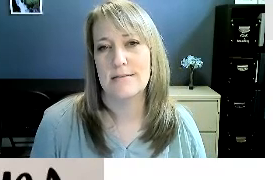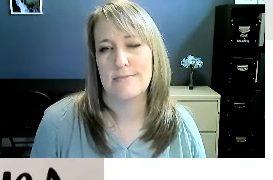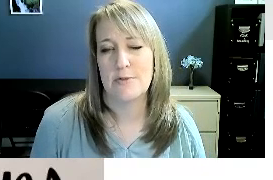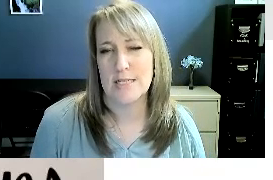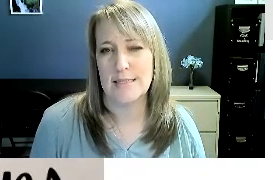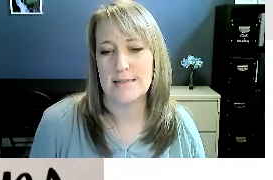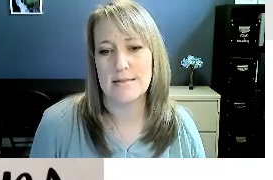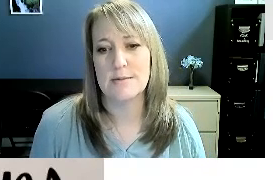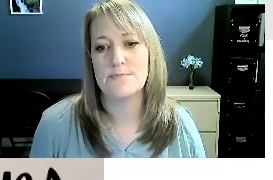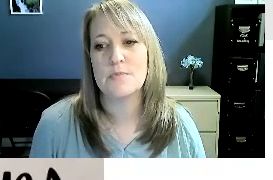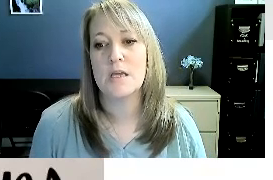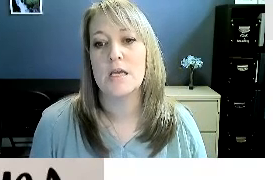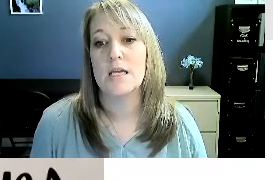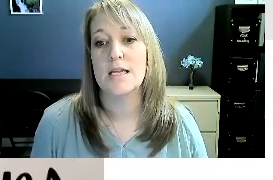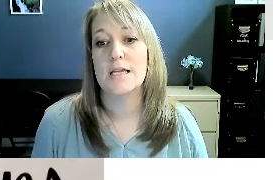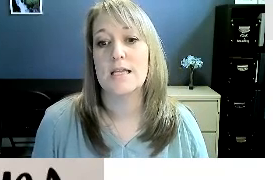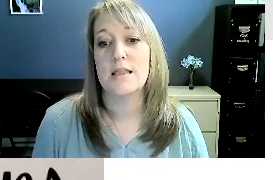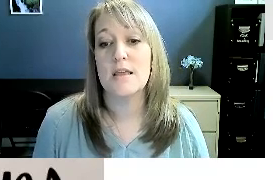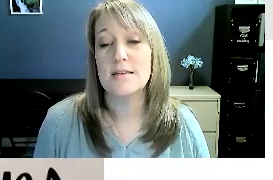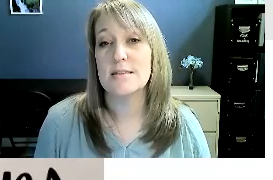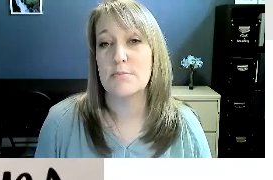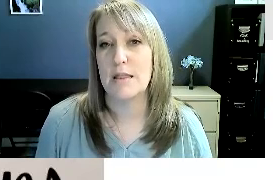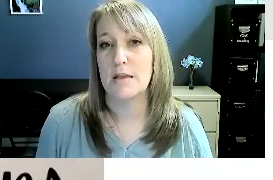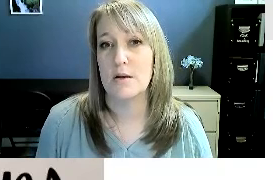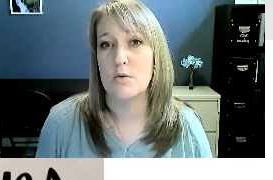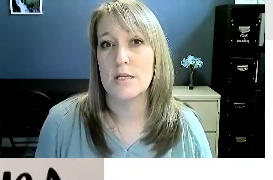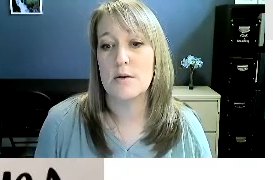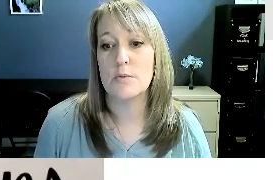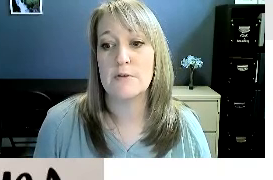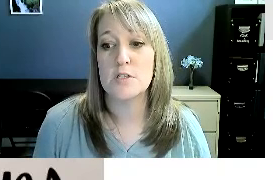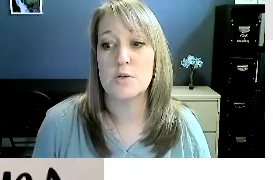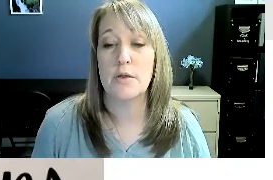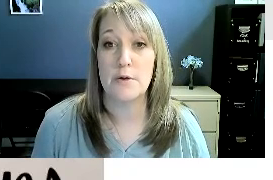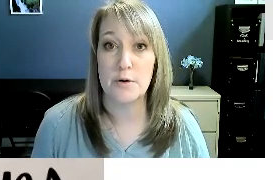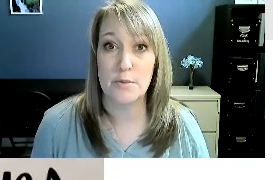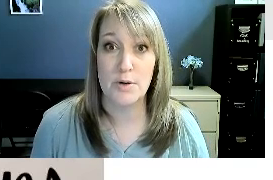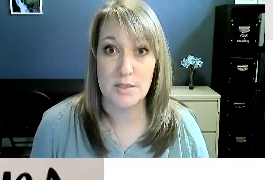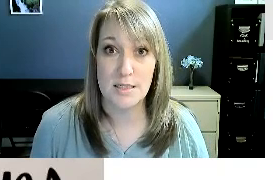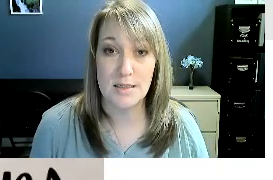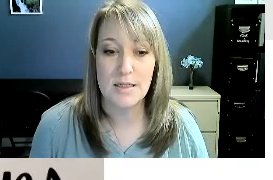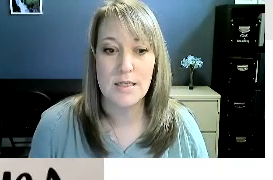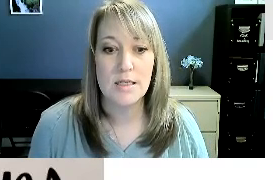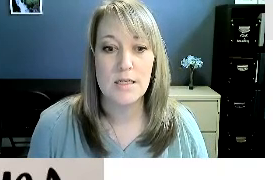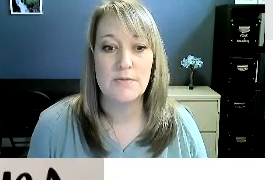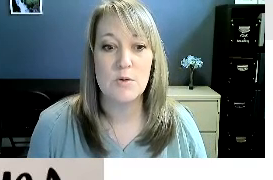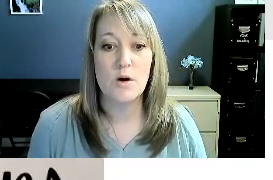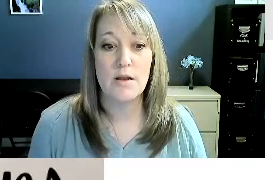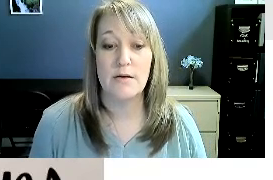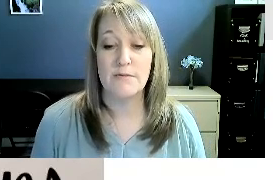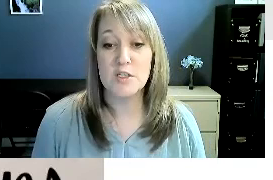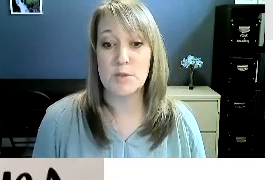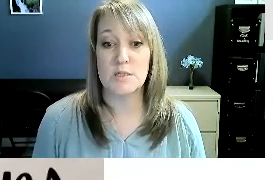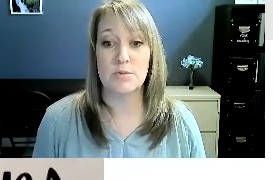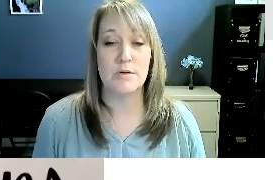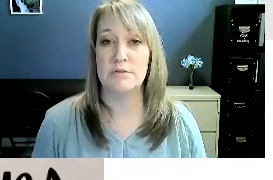IX for deixis. This method only refers to a third person. If you want